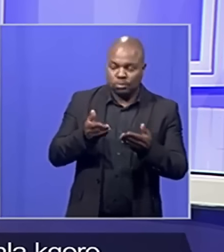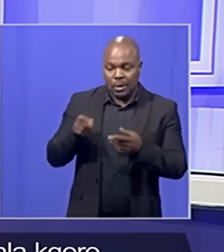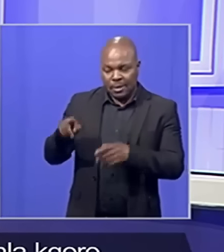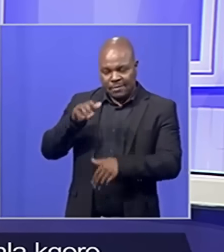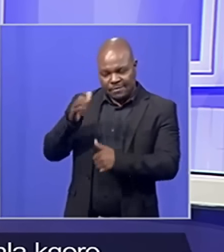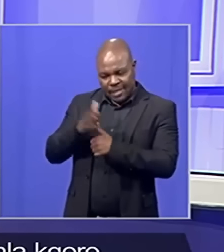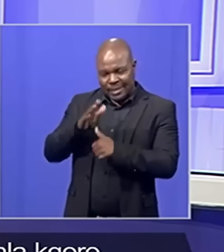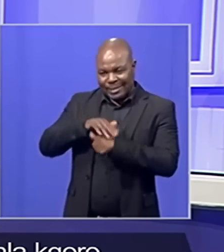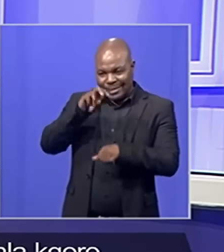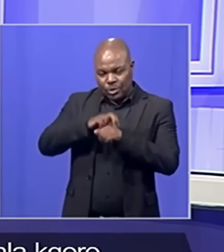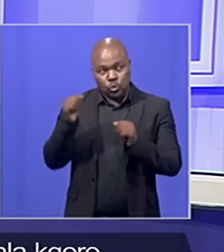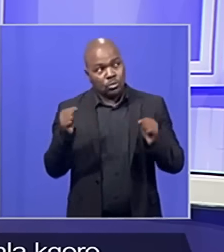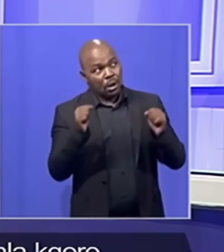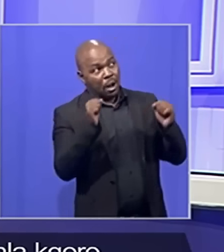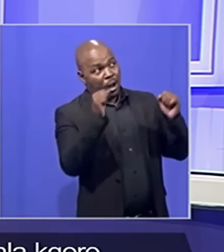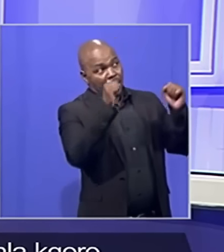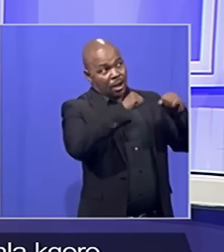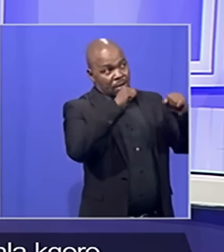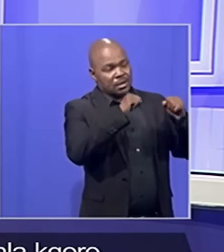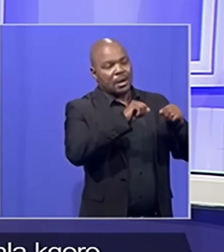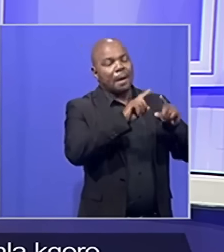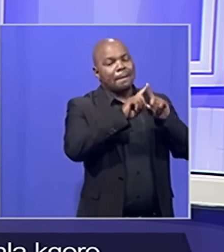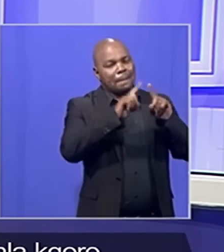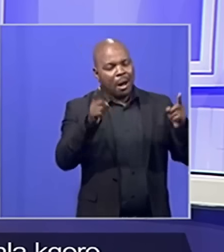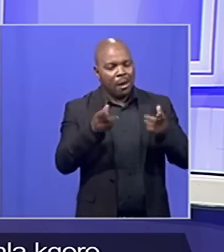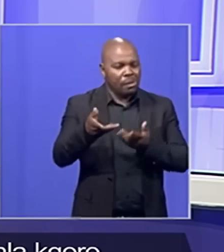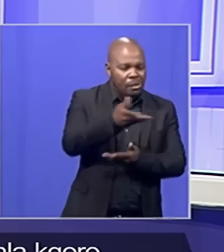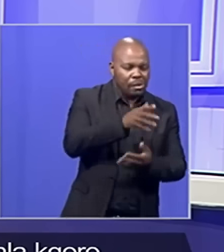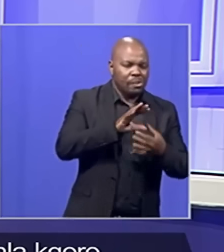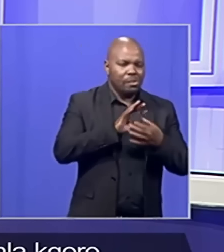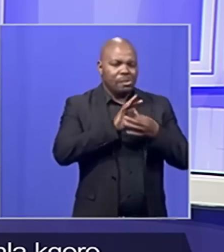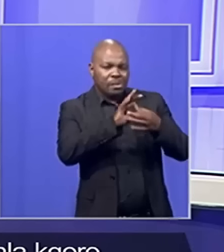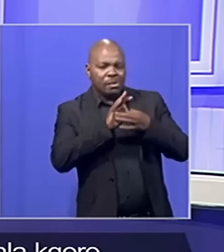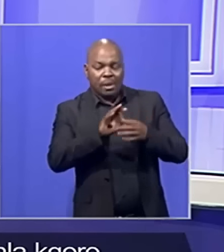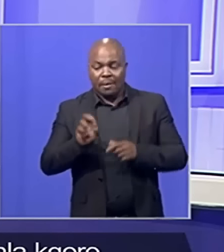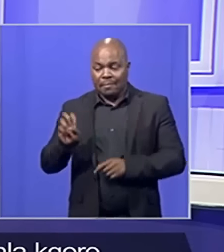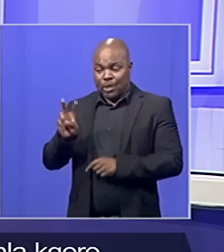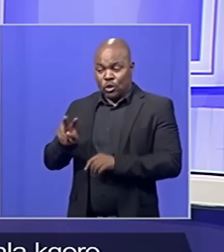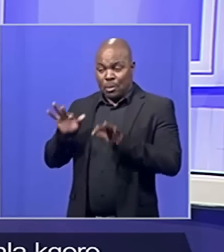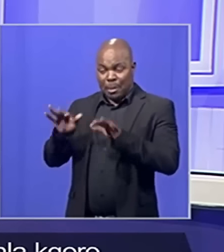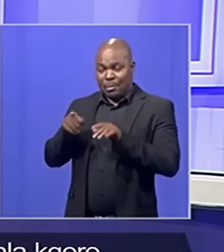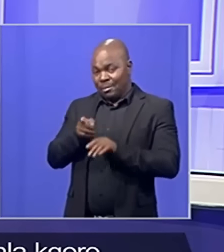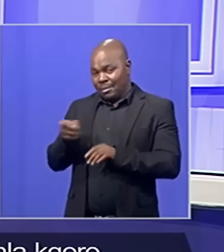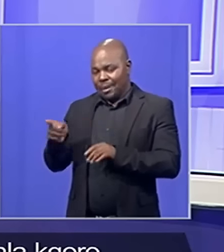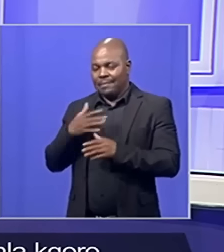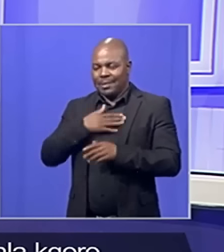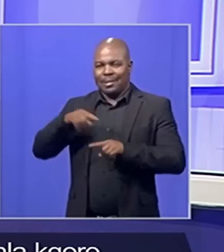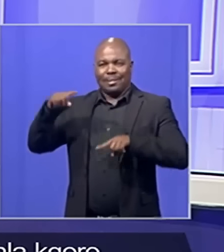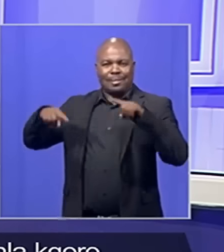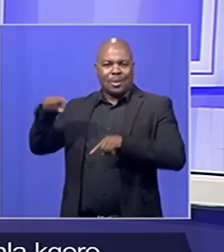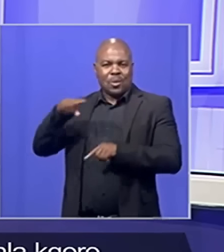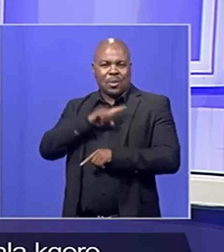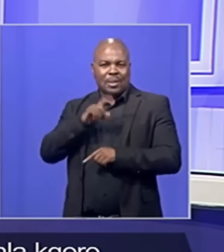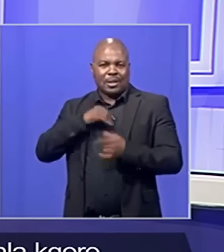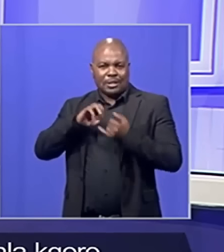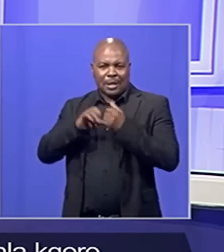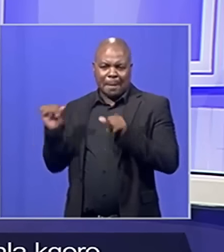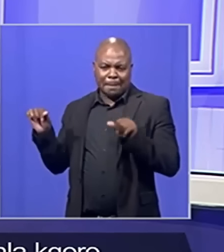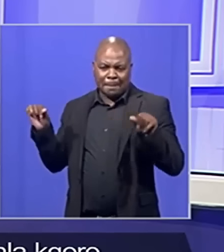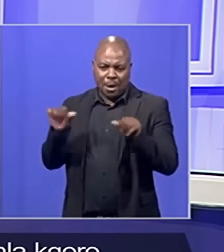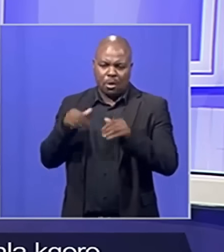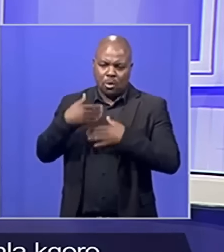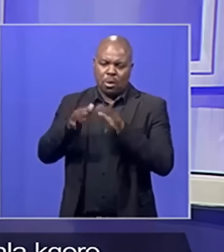fitlhelela kwano le Washington. Le ge go na le dikgogakgogano, maikutlo a badudi ba Venezuela ke ao a fapanego ge ba leka go bušetša naga